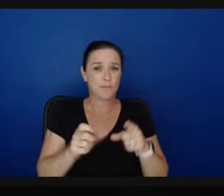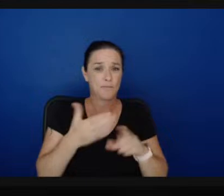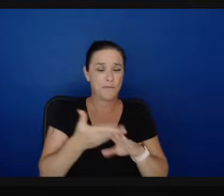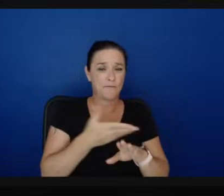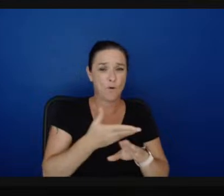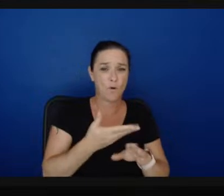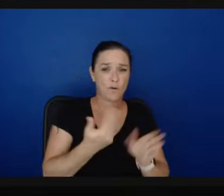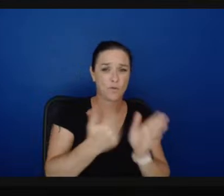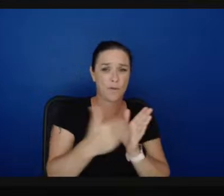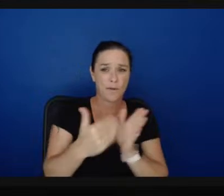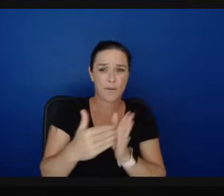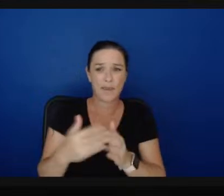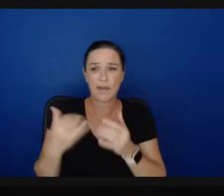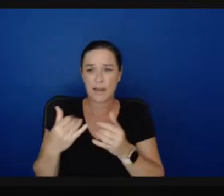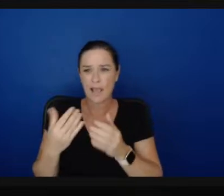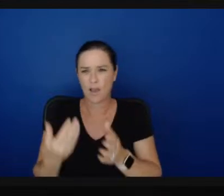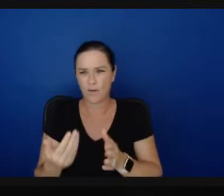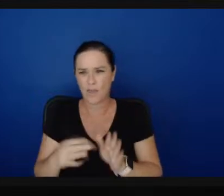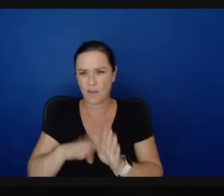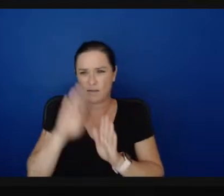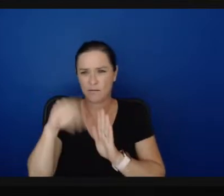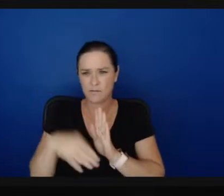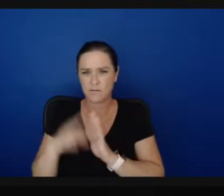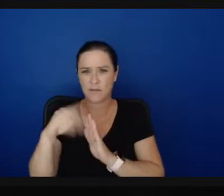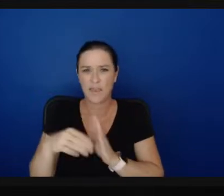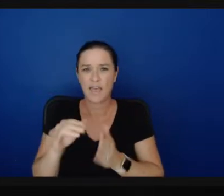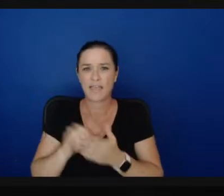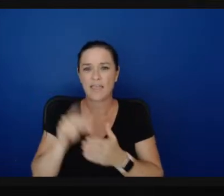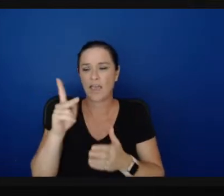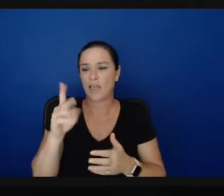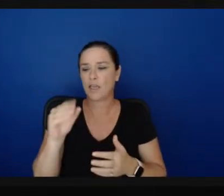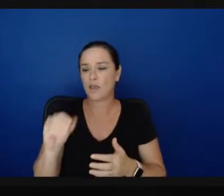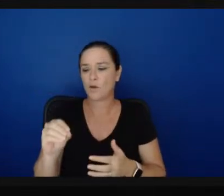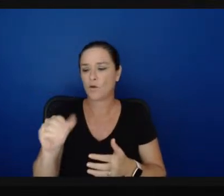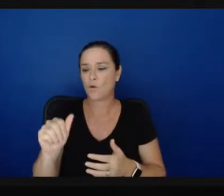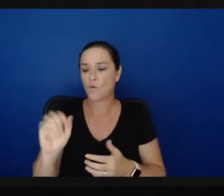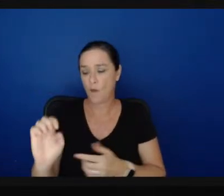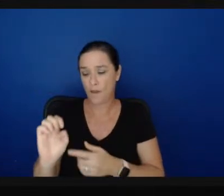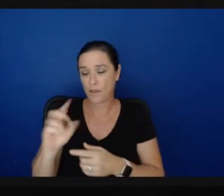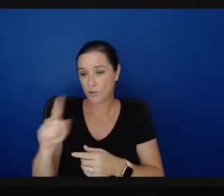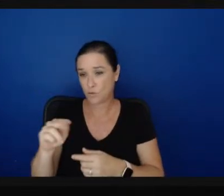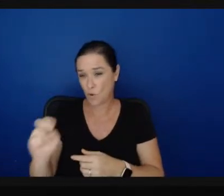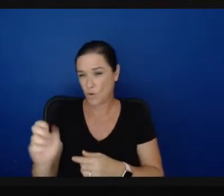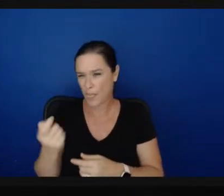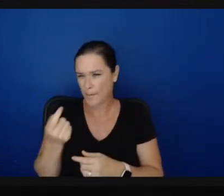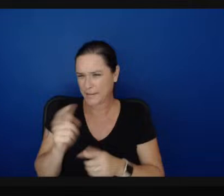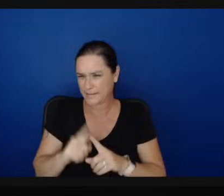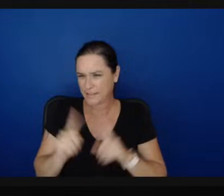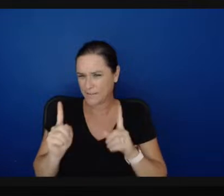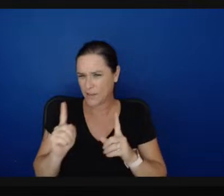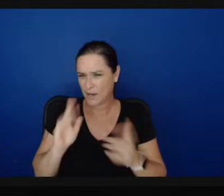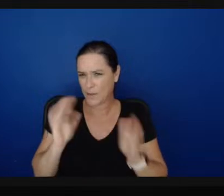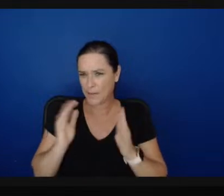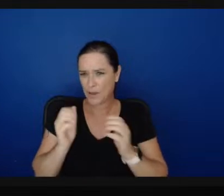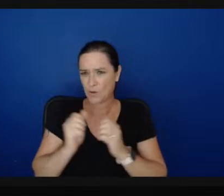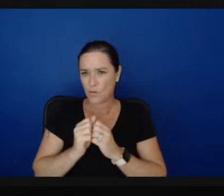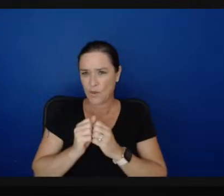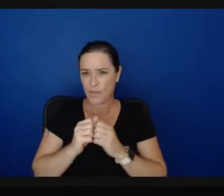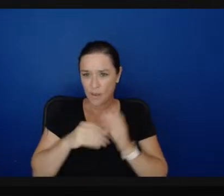here. This Koaʻe zone is a little different than what we're used to seeing as far as this earthquake ramping up to an